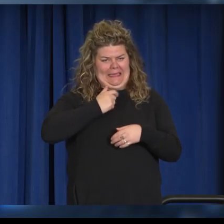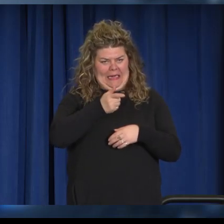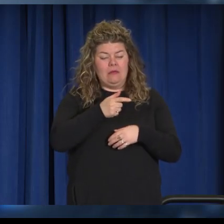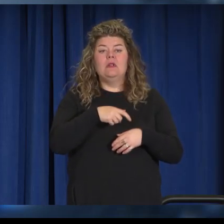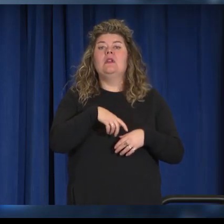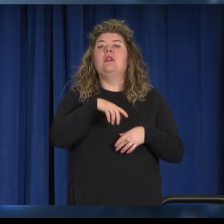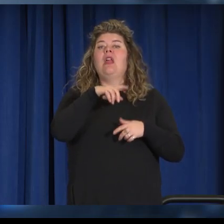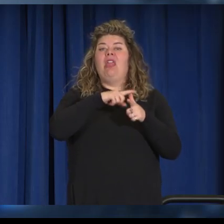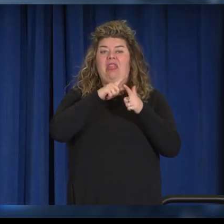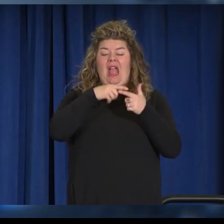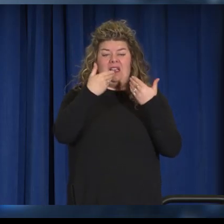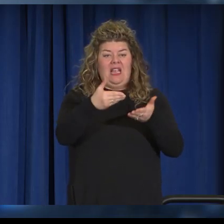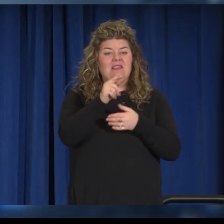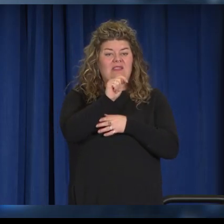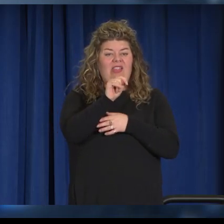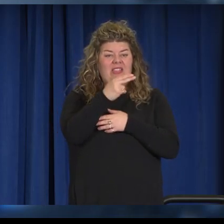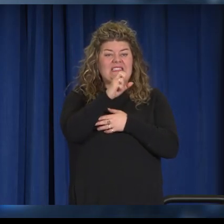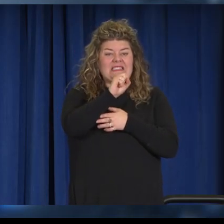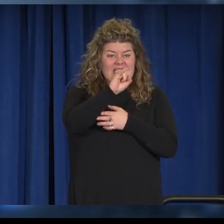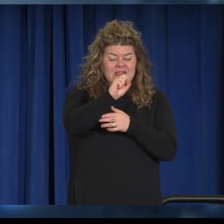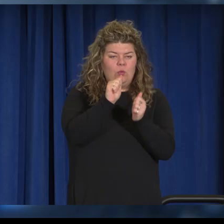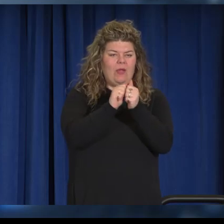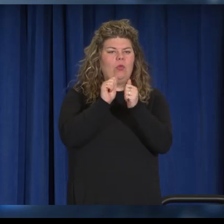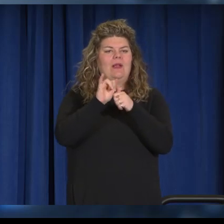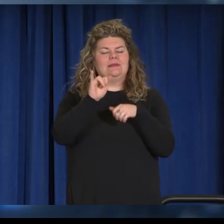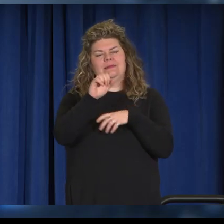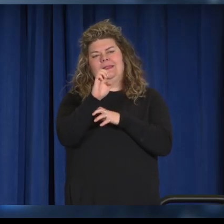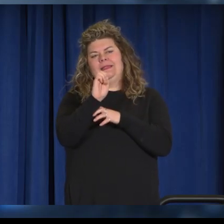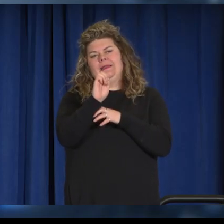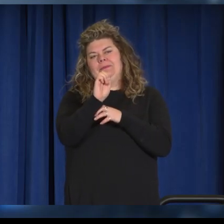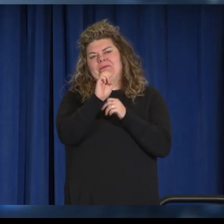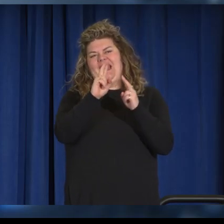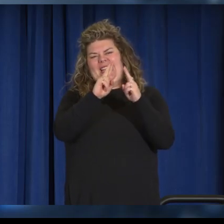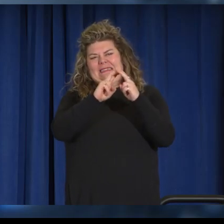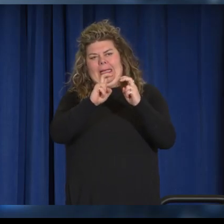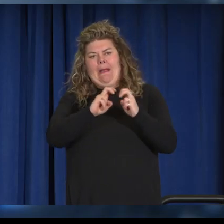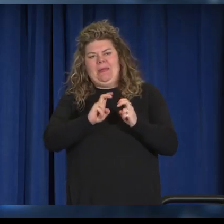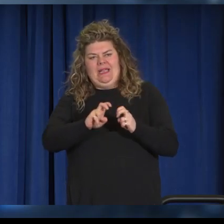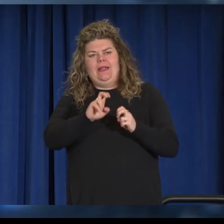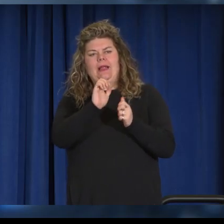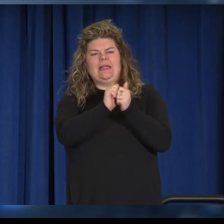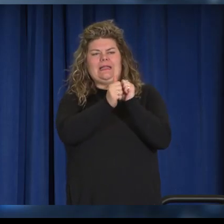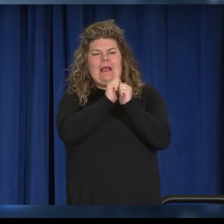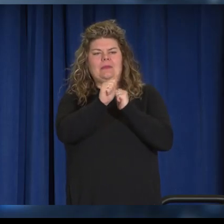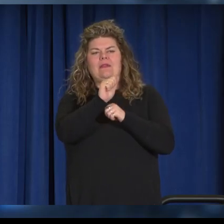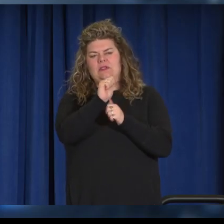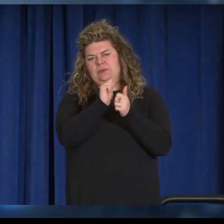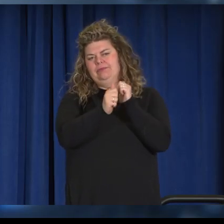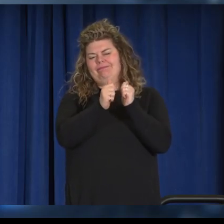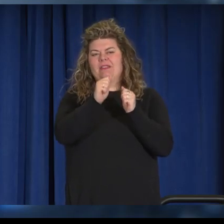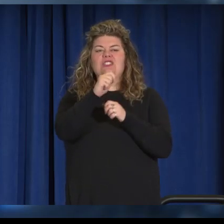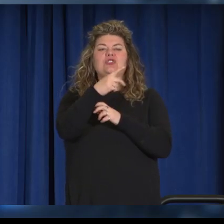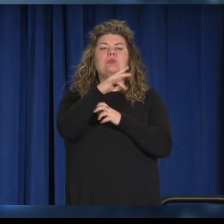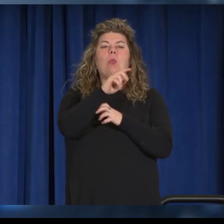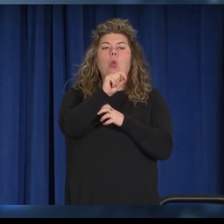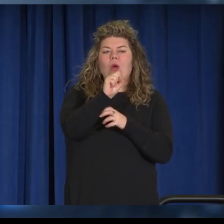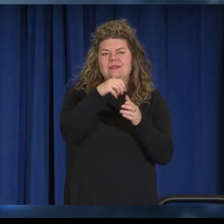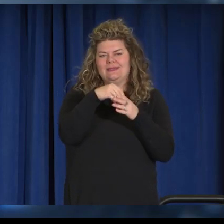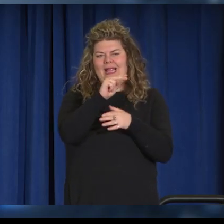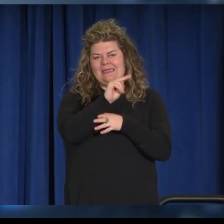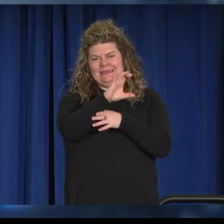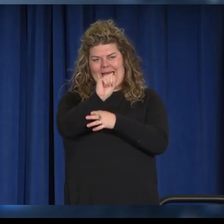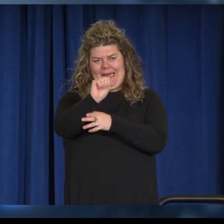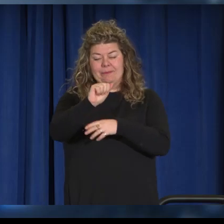his thesis examining the potential inclusion of adaptive sports in the NCAA. Erik has worked